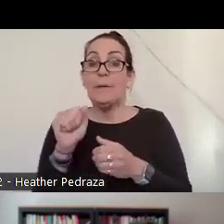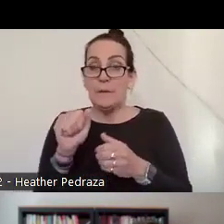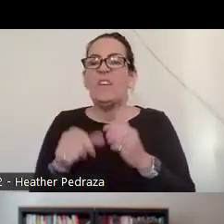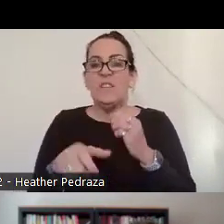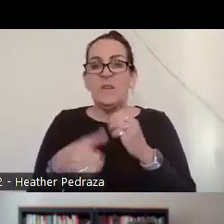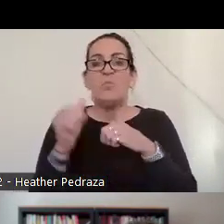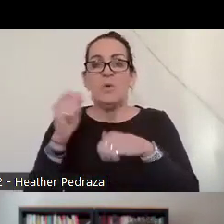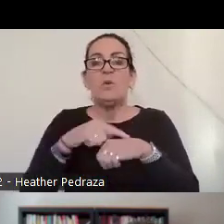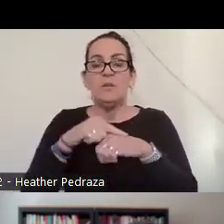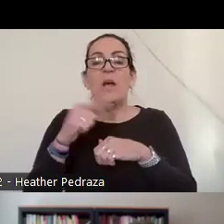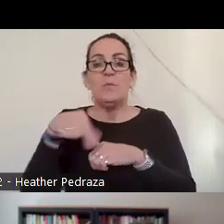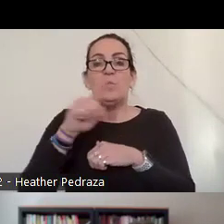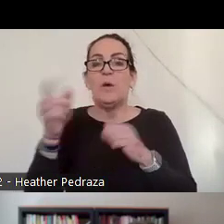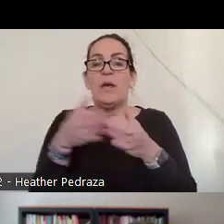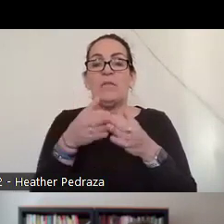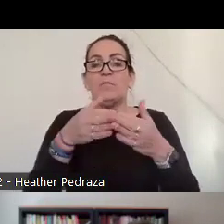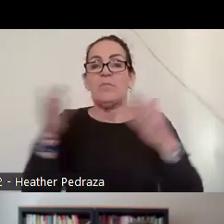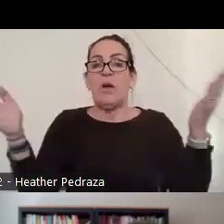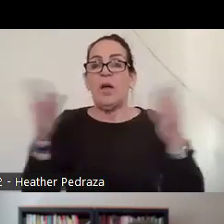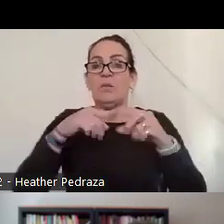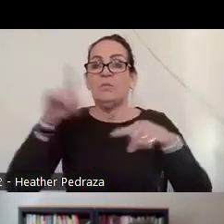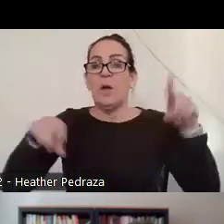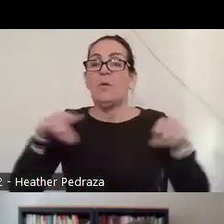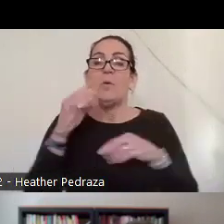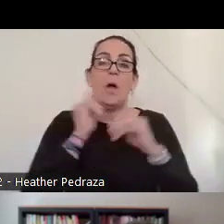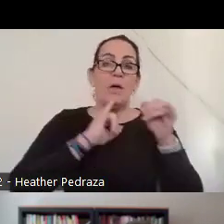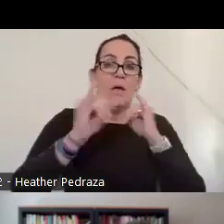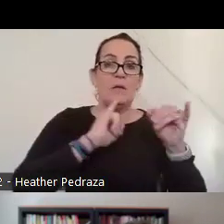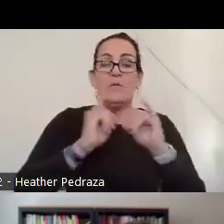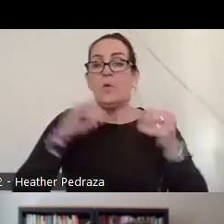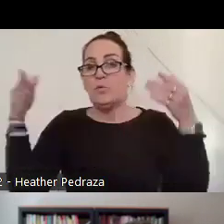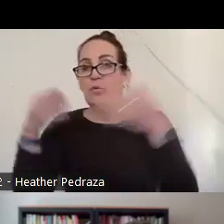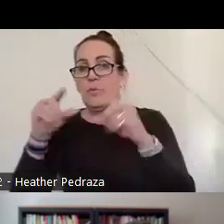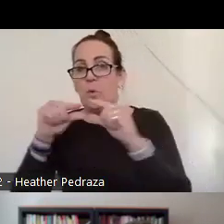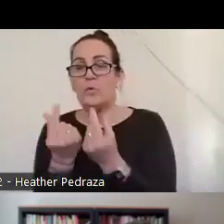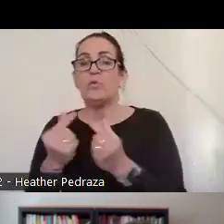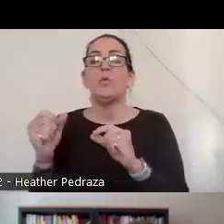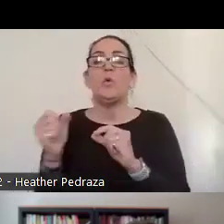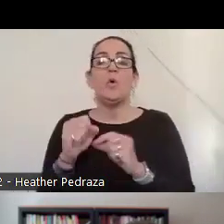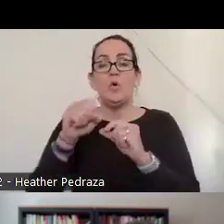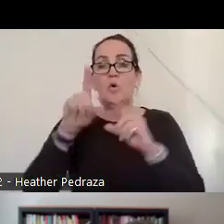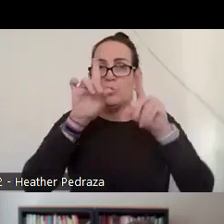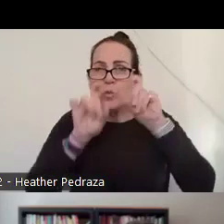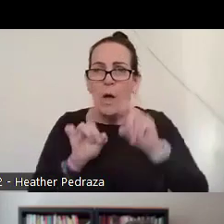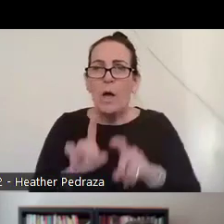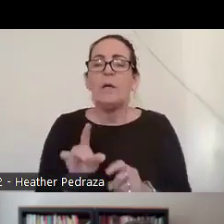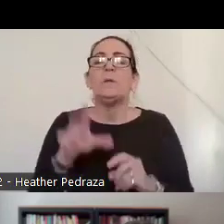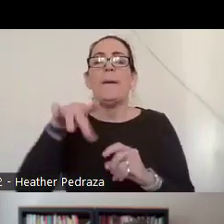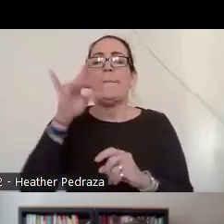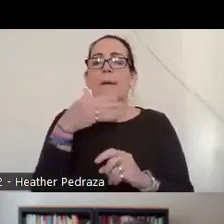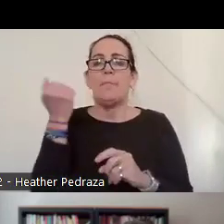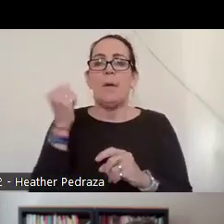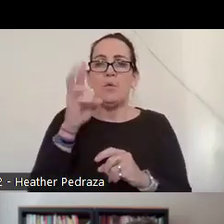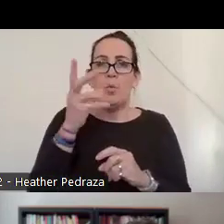range of stakeholders, we will be conducting interviews, focus groups, surveys. So really picking the best method that makes sense for